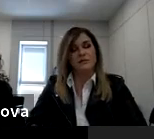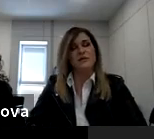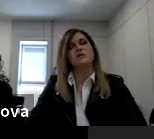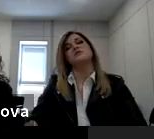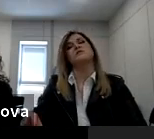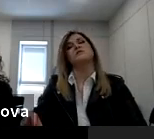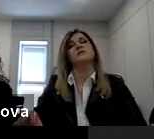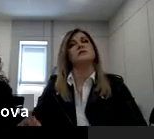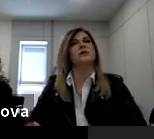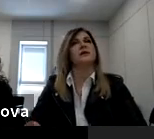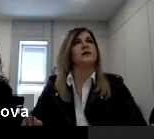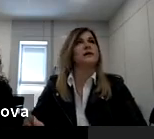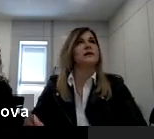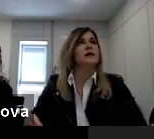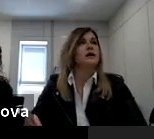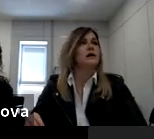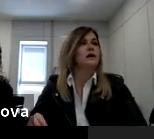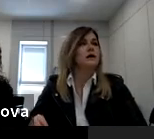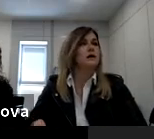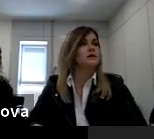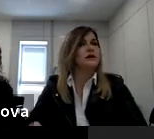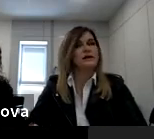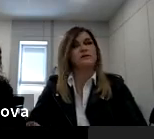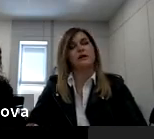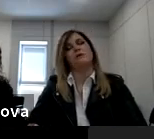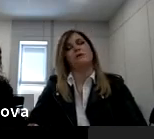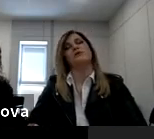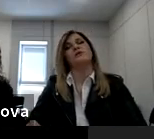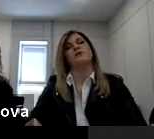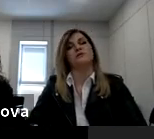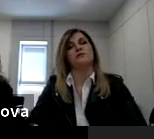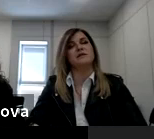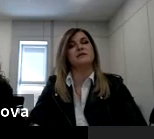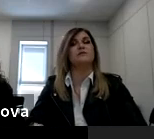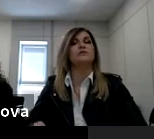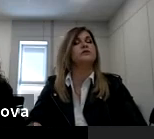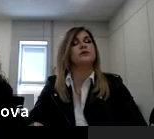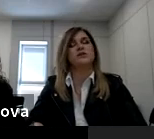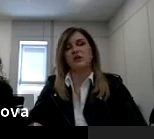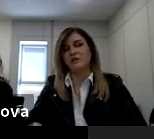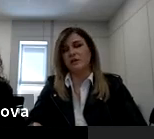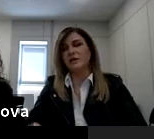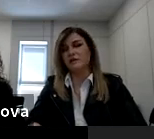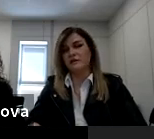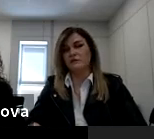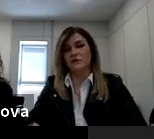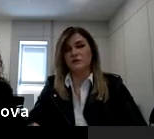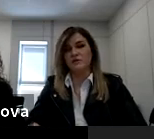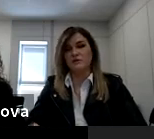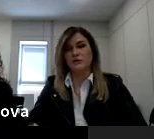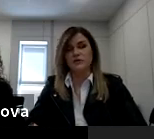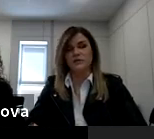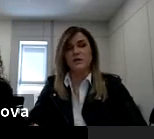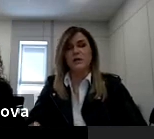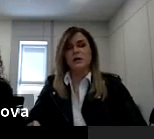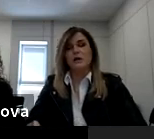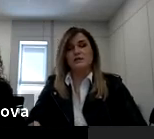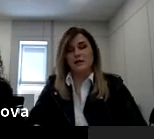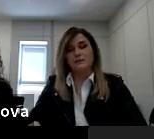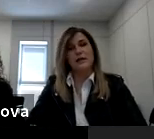Lighting calculations, of course, when we are trying to help you with the control system, we do not charge anything for this, of